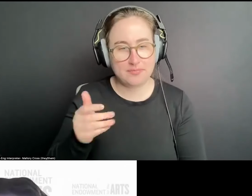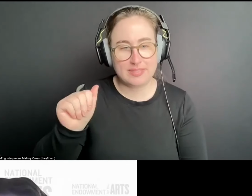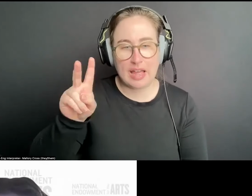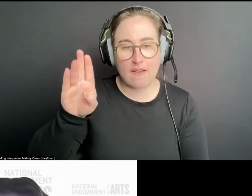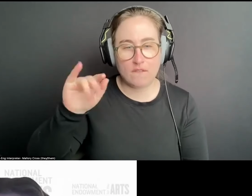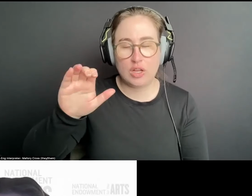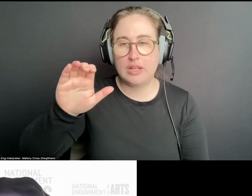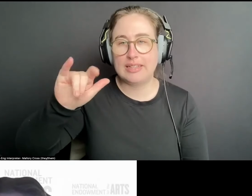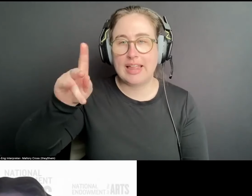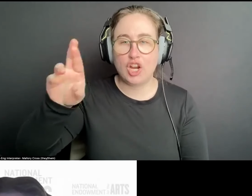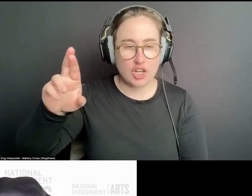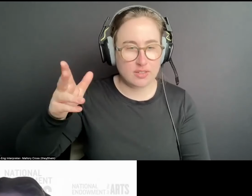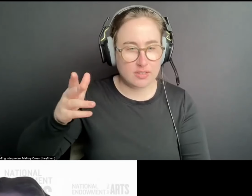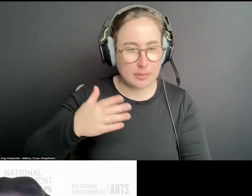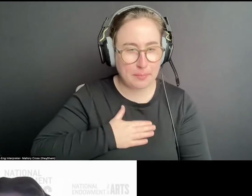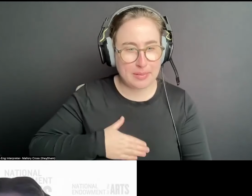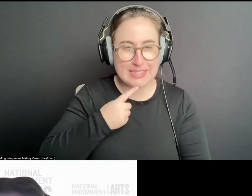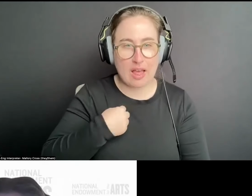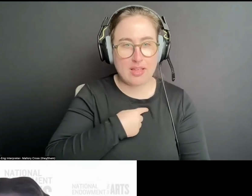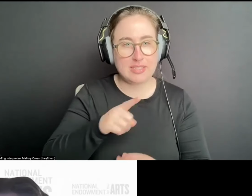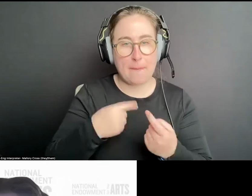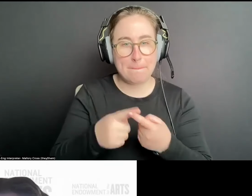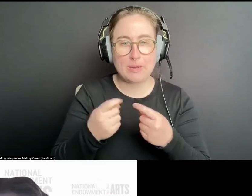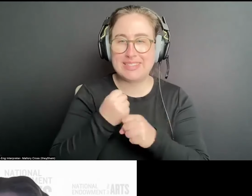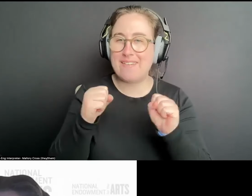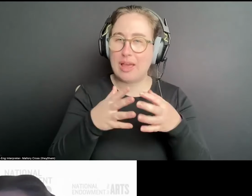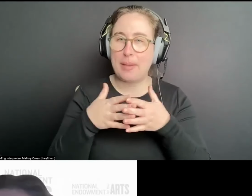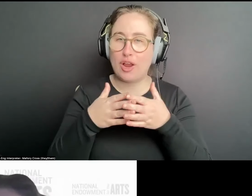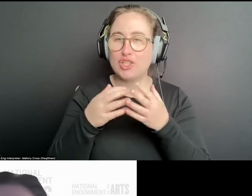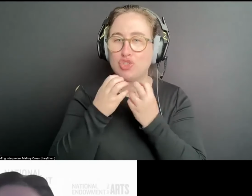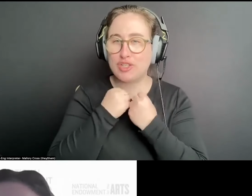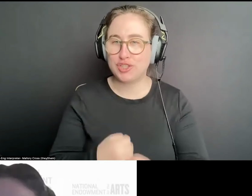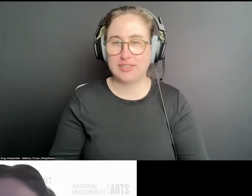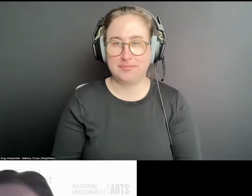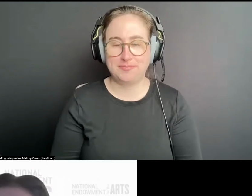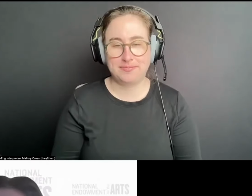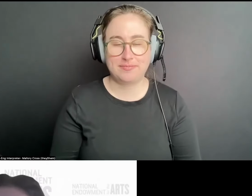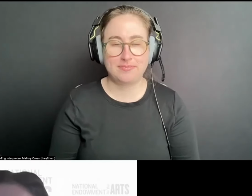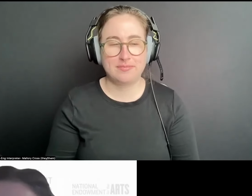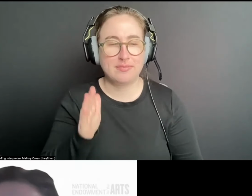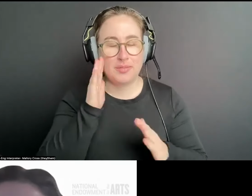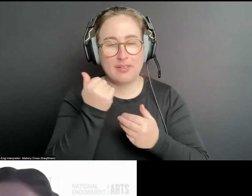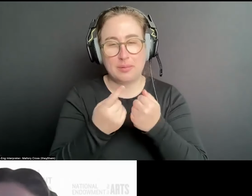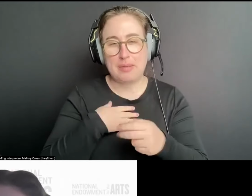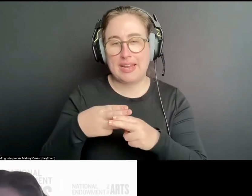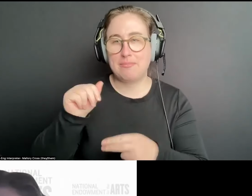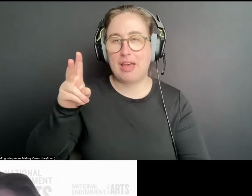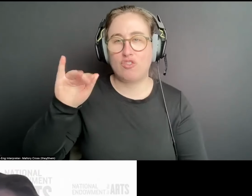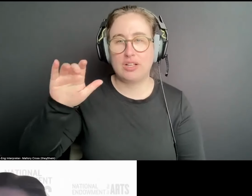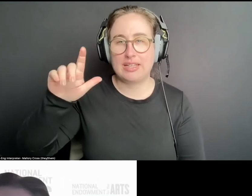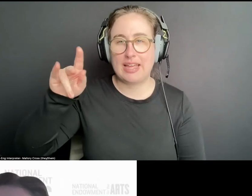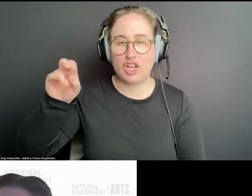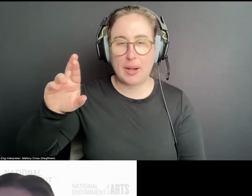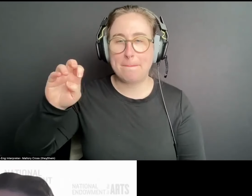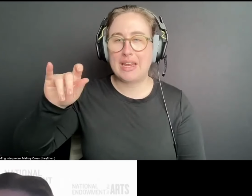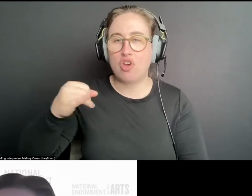Avril, Clayton, tell us about Save America's Treasures. Hi, everyone. I'm Avril Clater, Media Arts